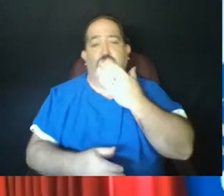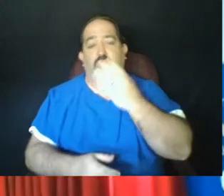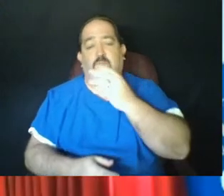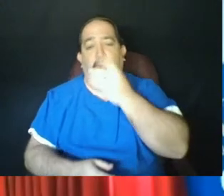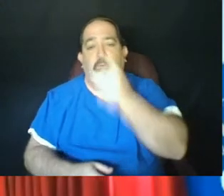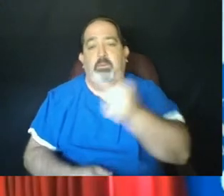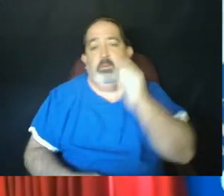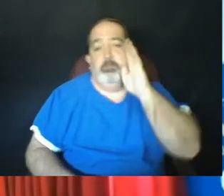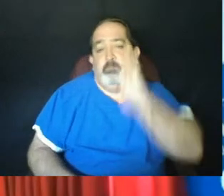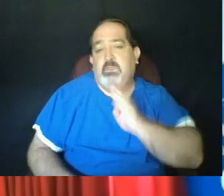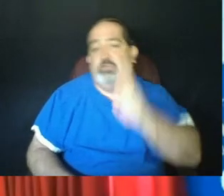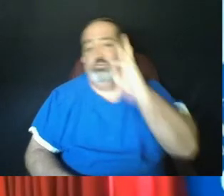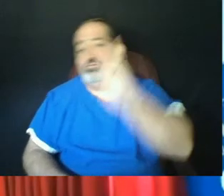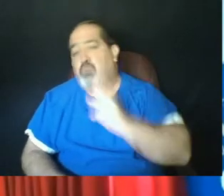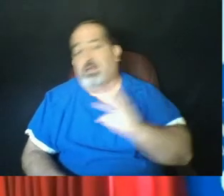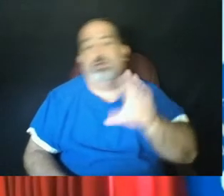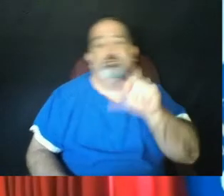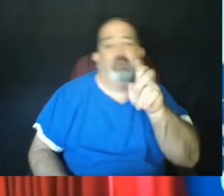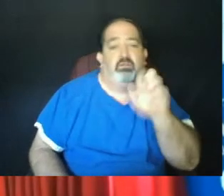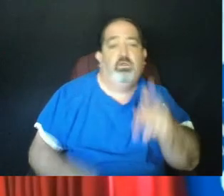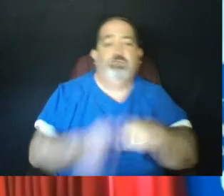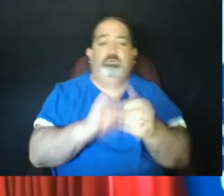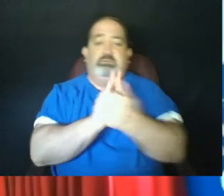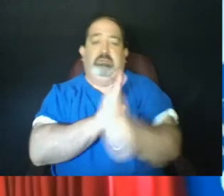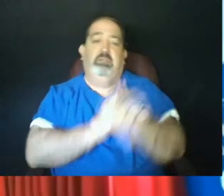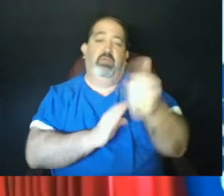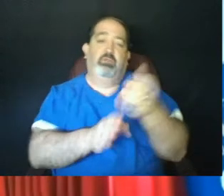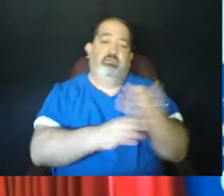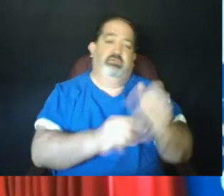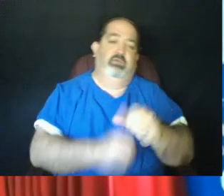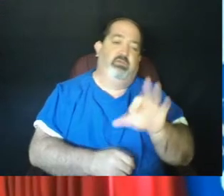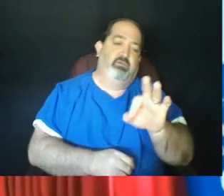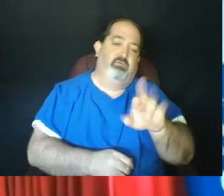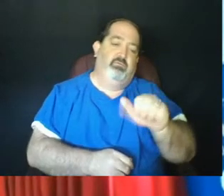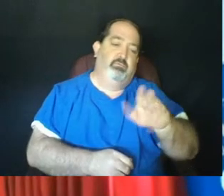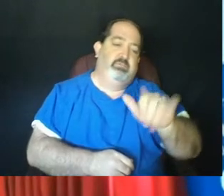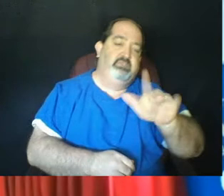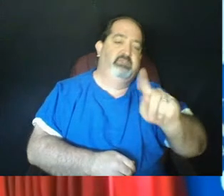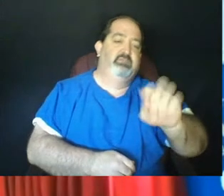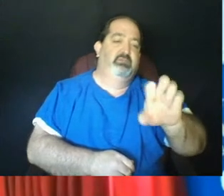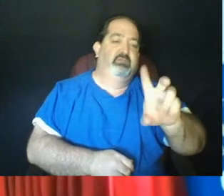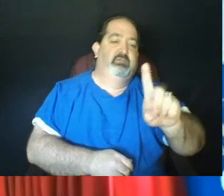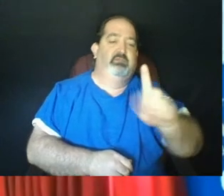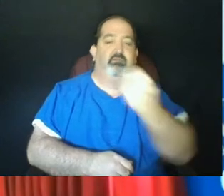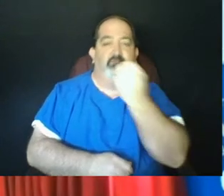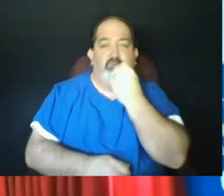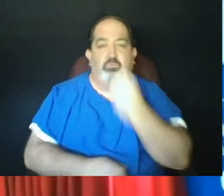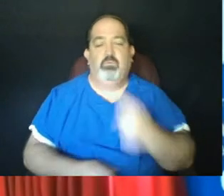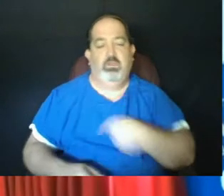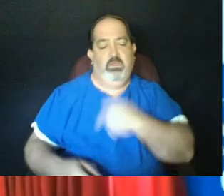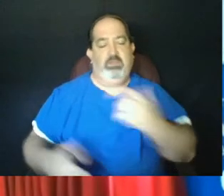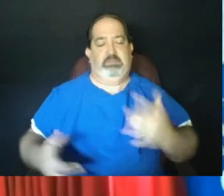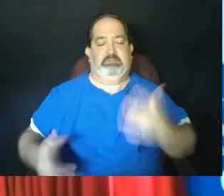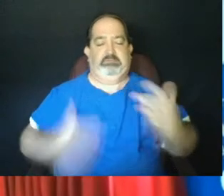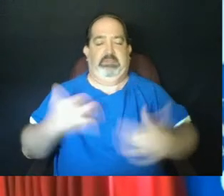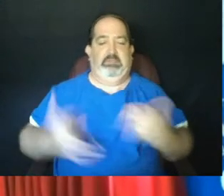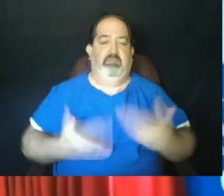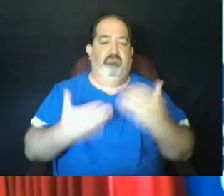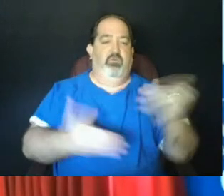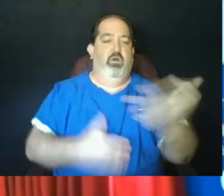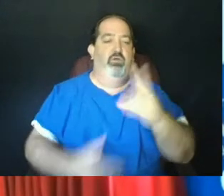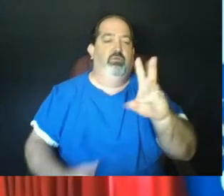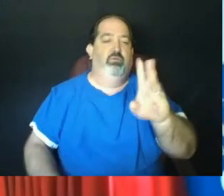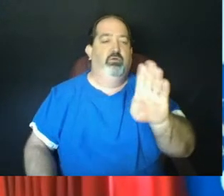and beers, but they also are skilled in other areas like fermented fruit foods. So we are so excited to offer all of our brewers